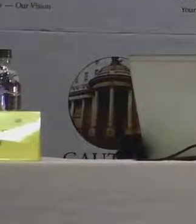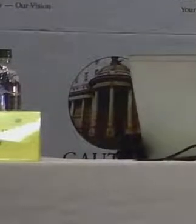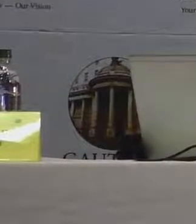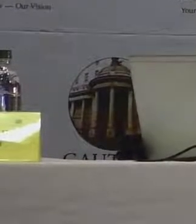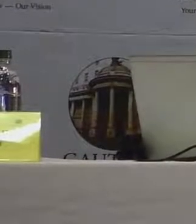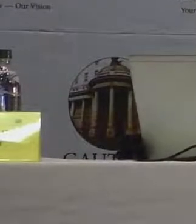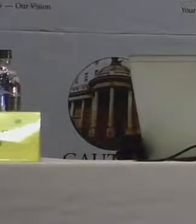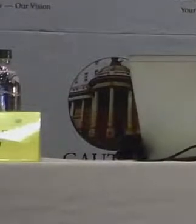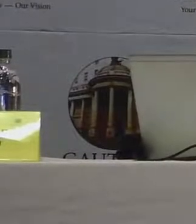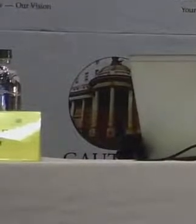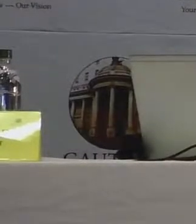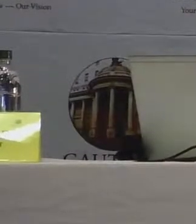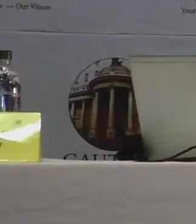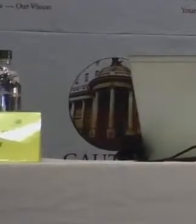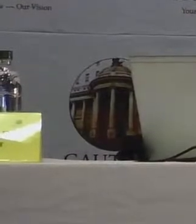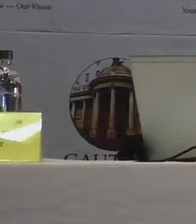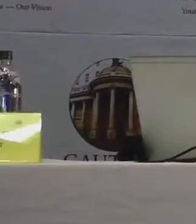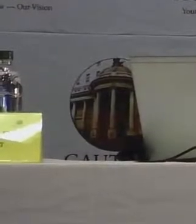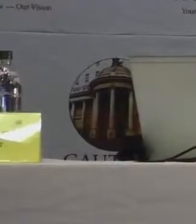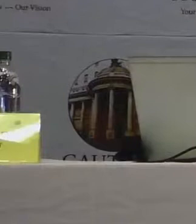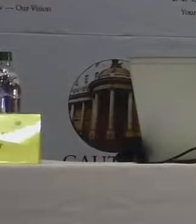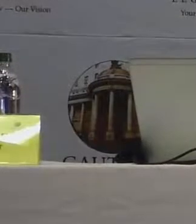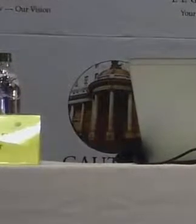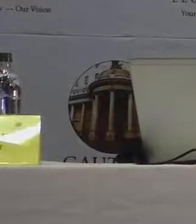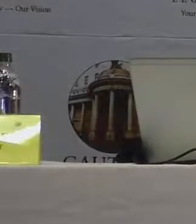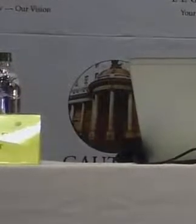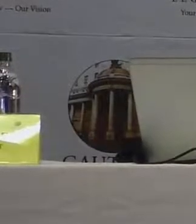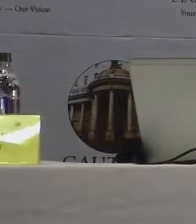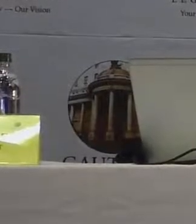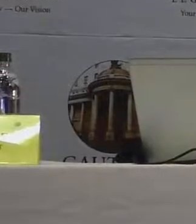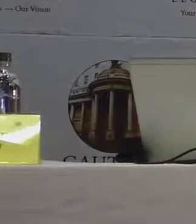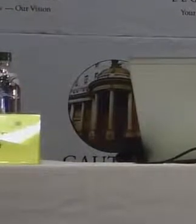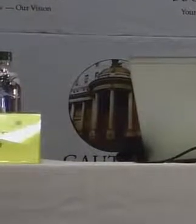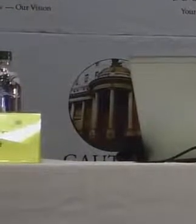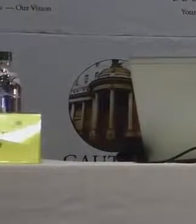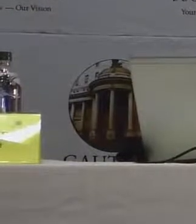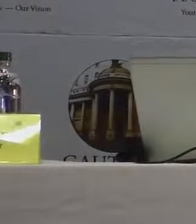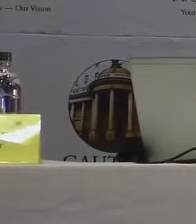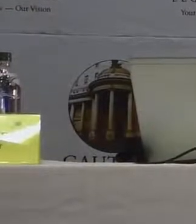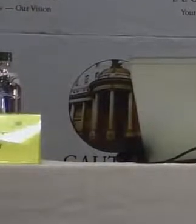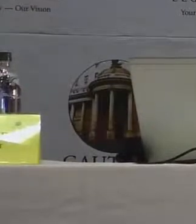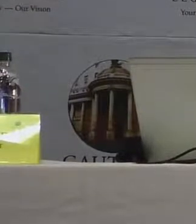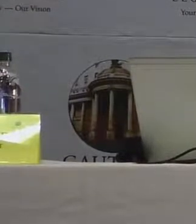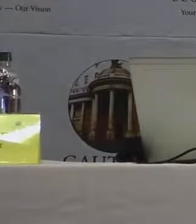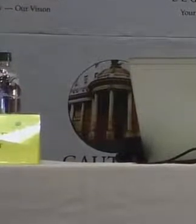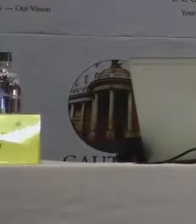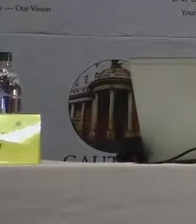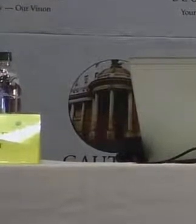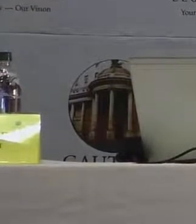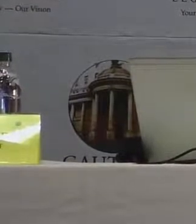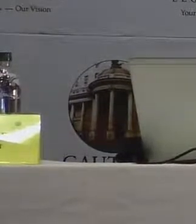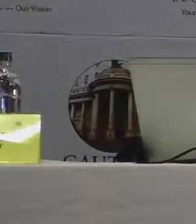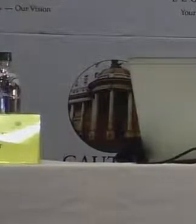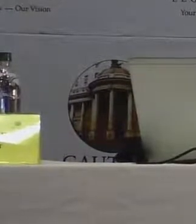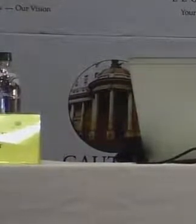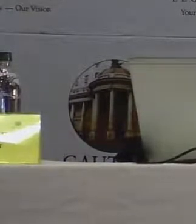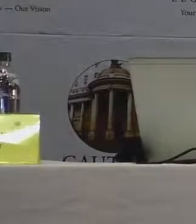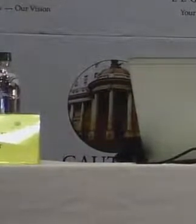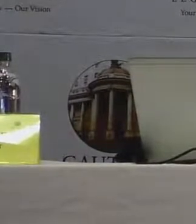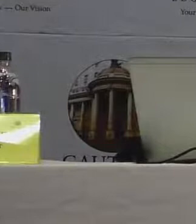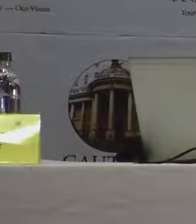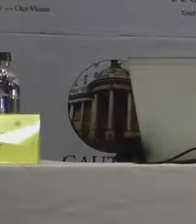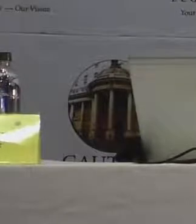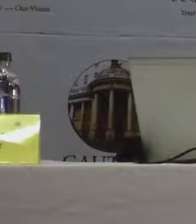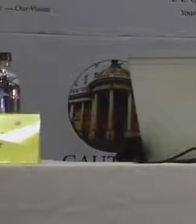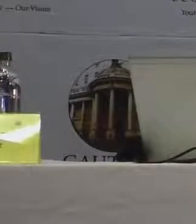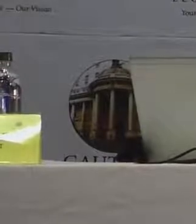do some remarks remarks to us in terms of a number of issues that he may wish to speak to the committee on,